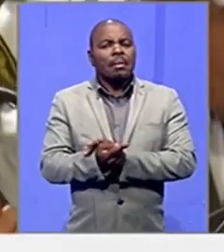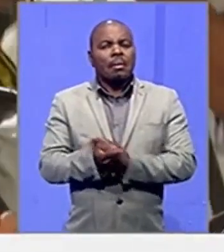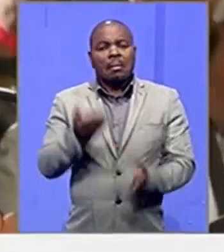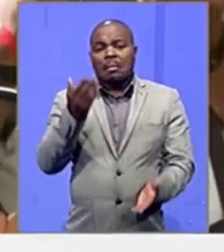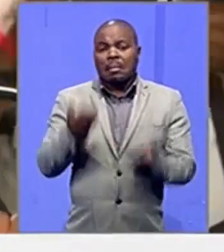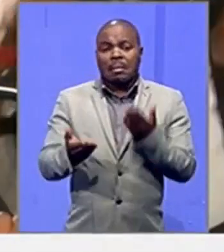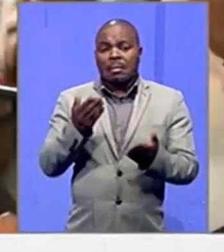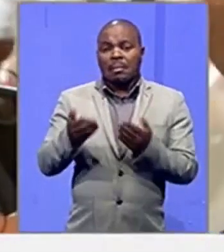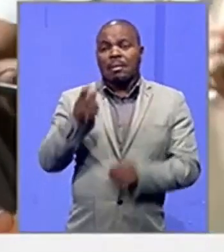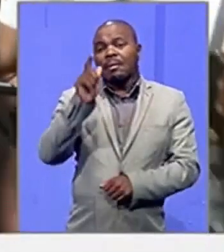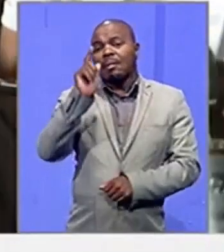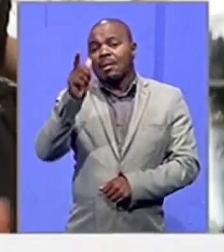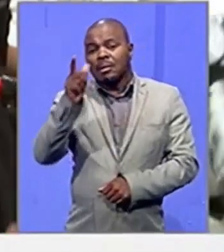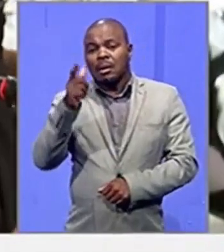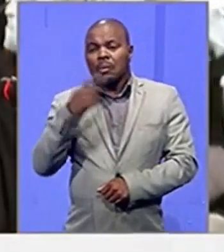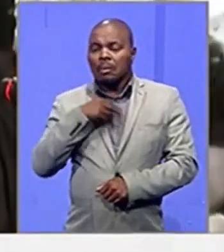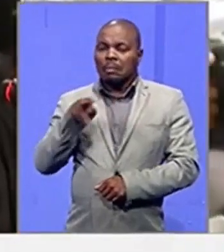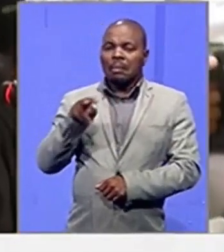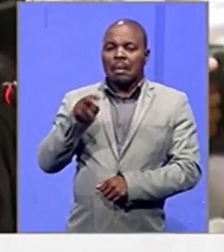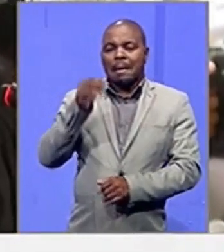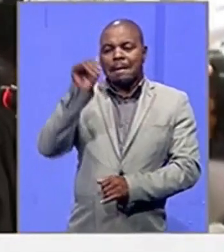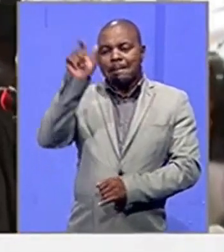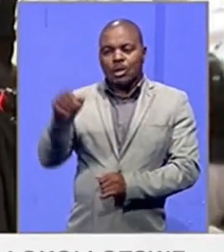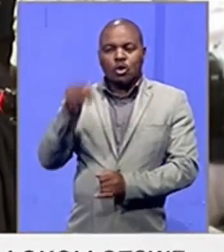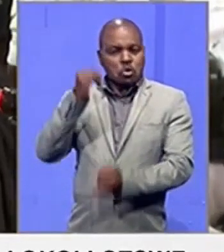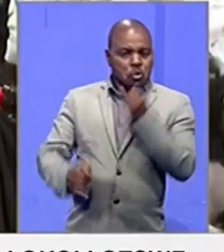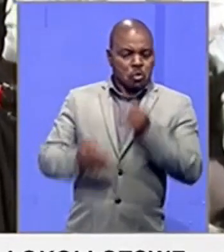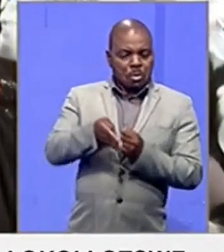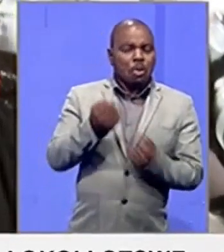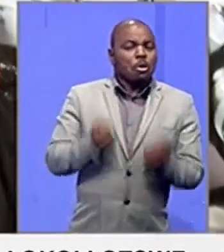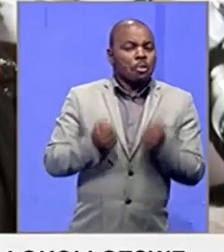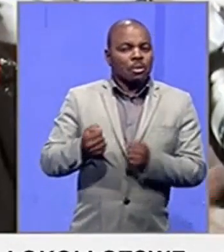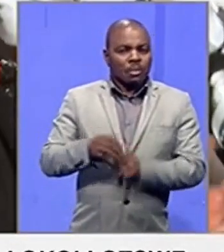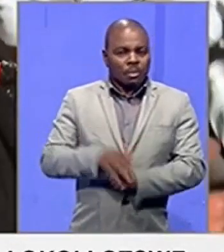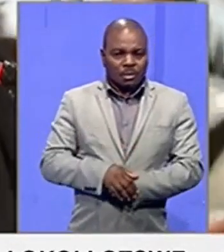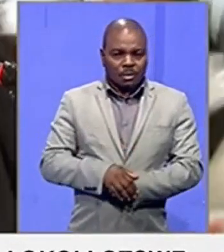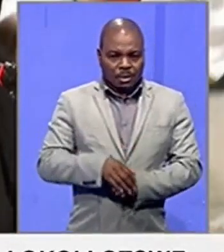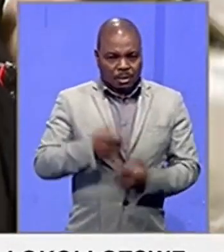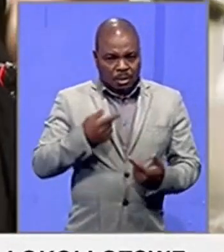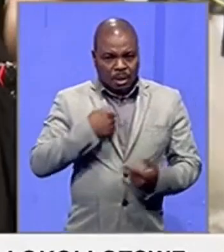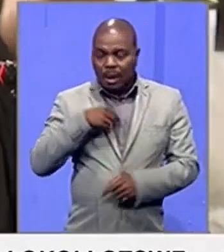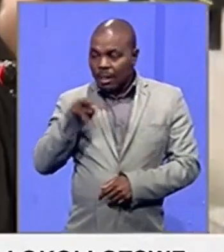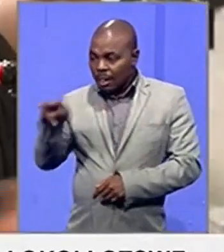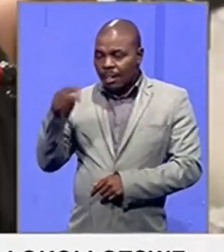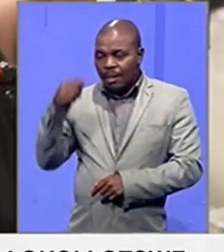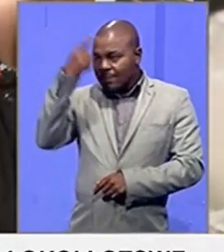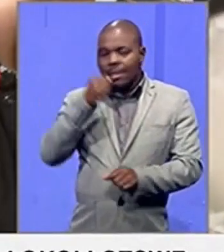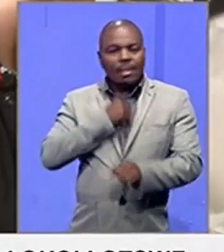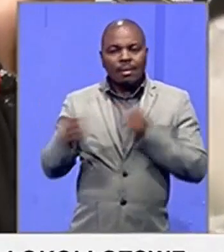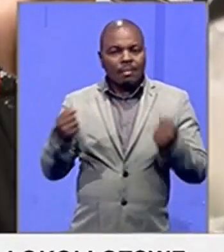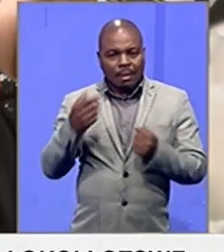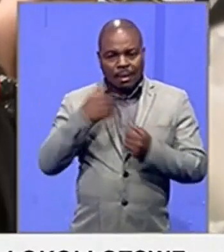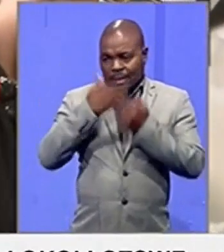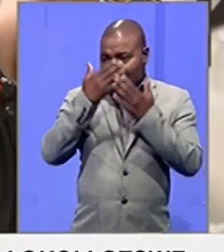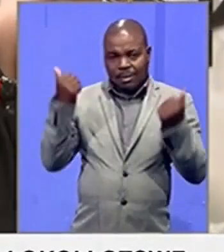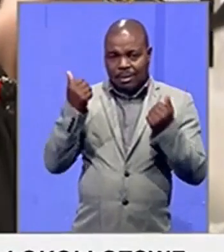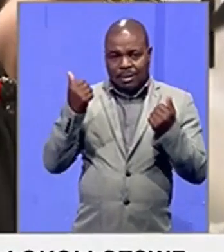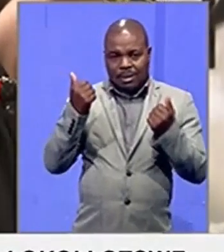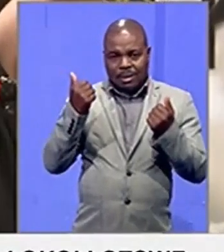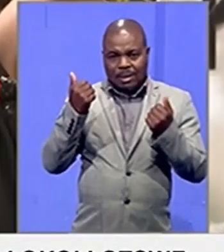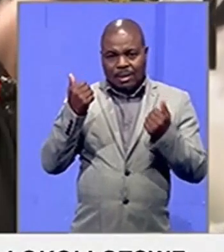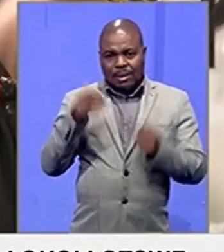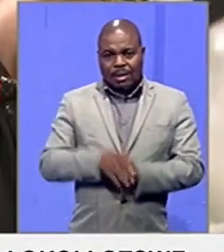find ourselves in a situation where we have a wrong person before court. And the prosecution, I haven't seen her face. I don't know if that relates to the